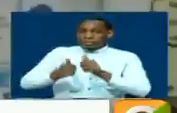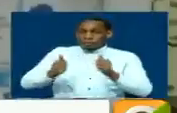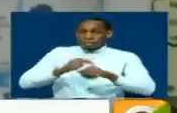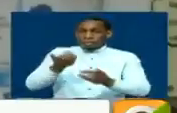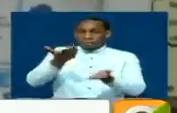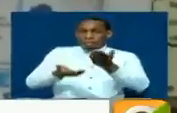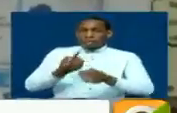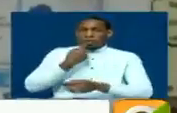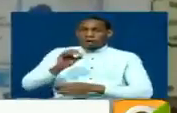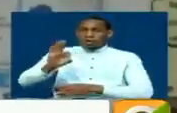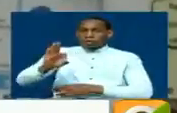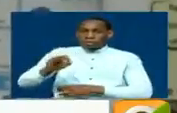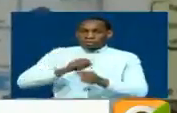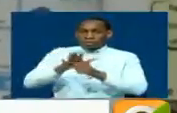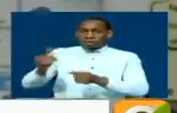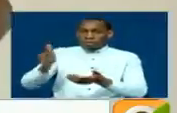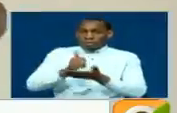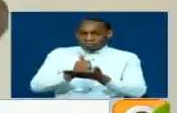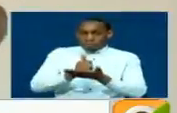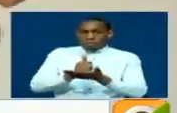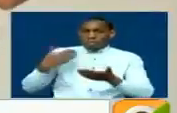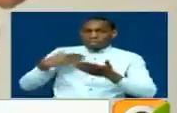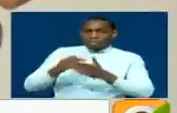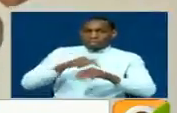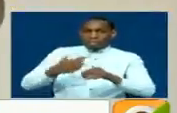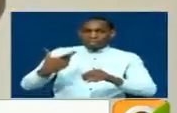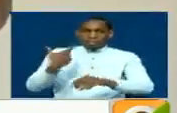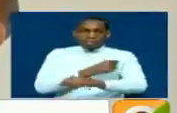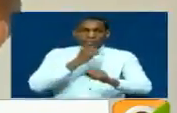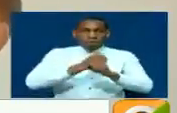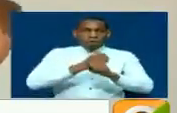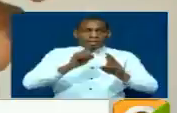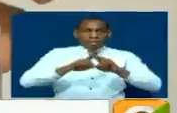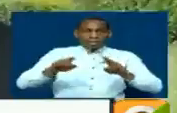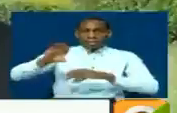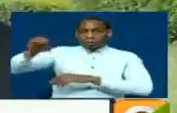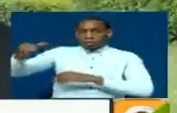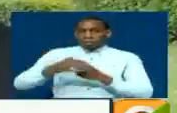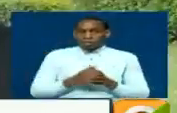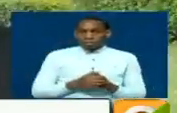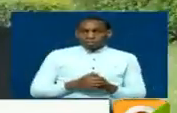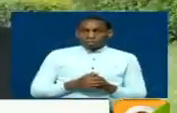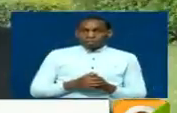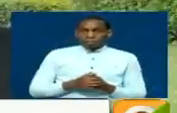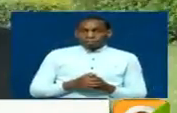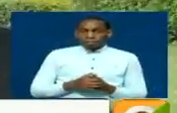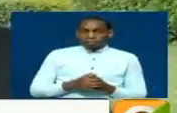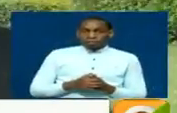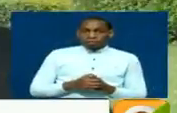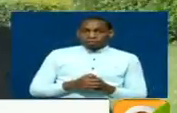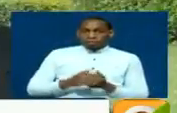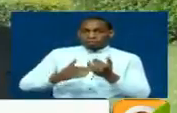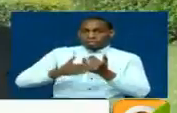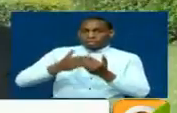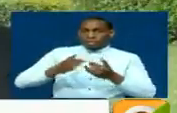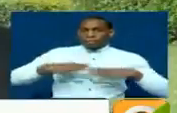the 103 COVID-19 admissions they have made since the vaccination exercise began in the counties. We've only admitted two